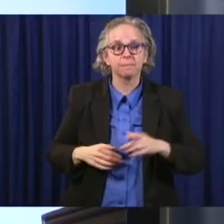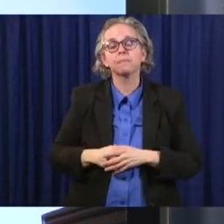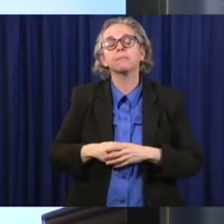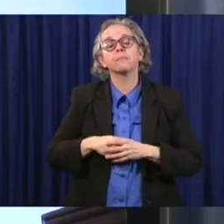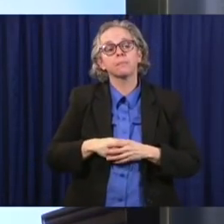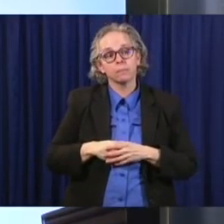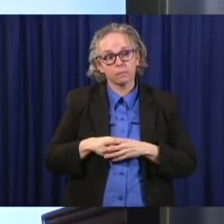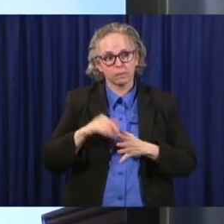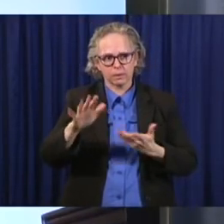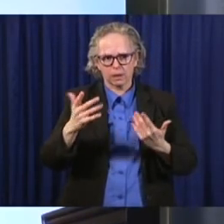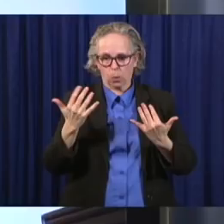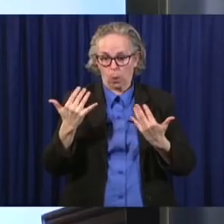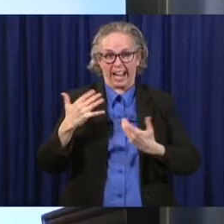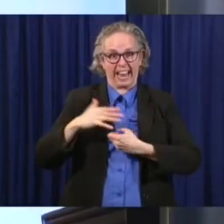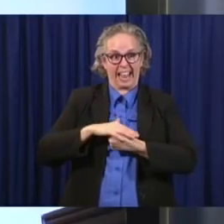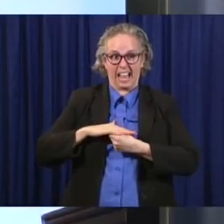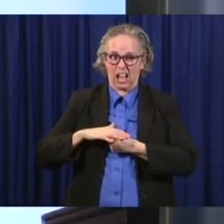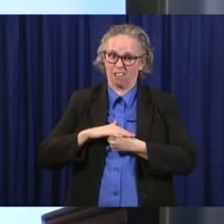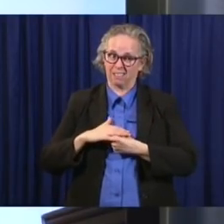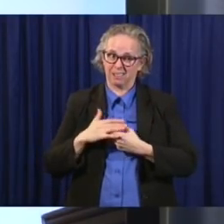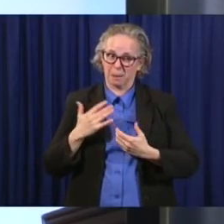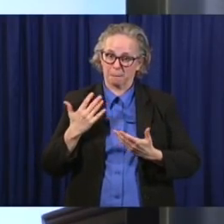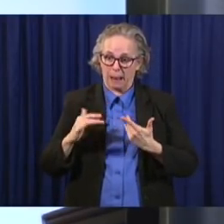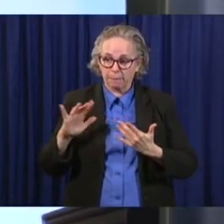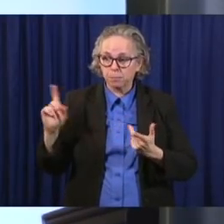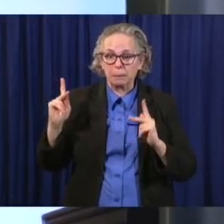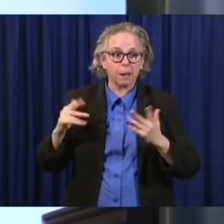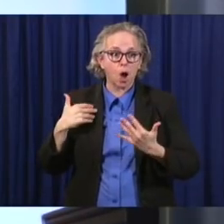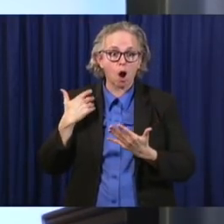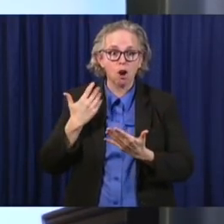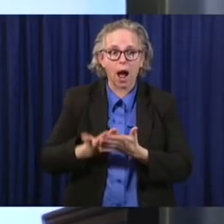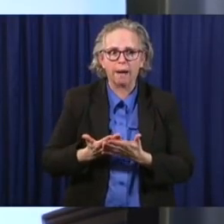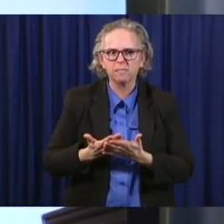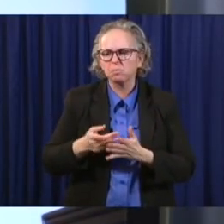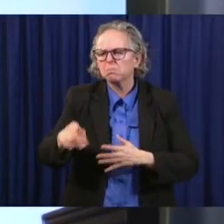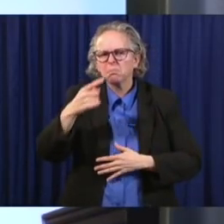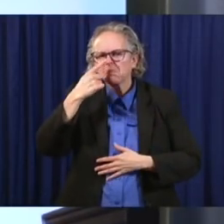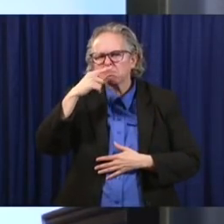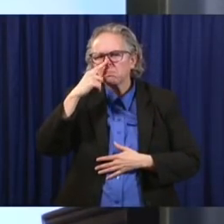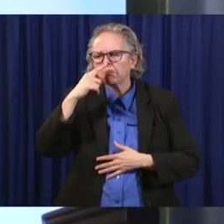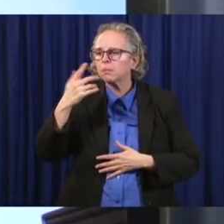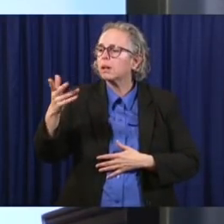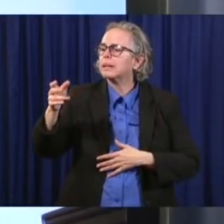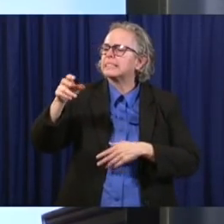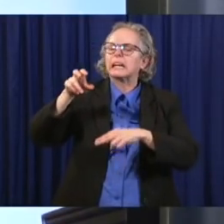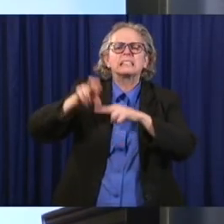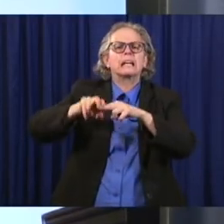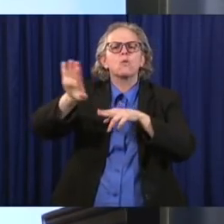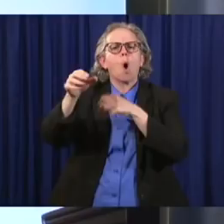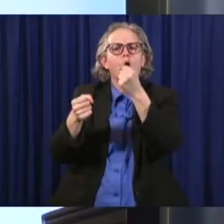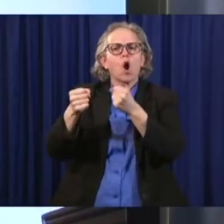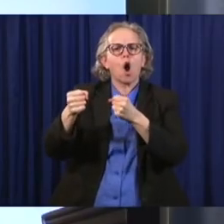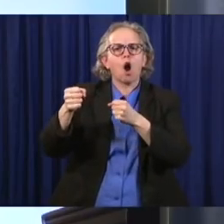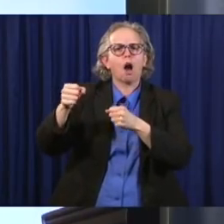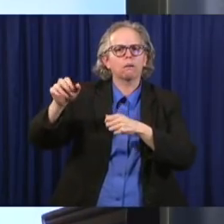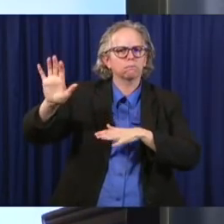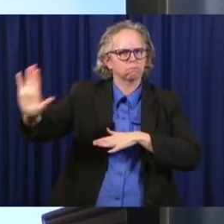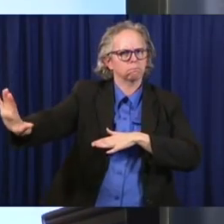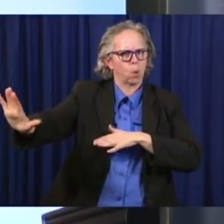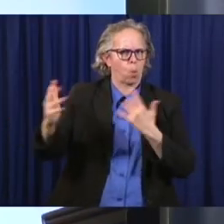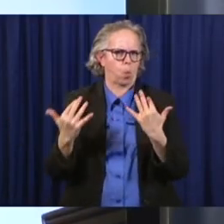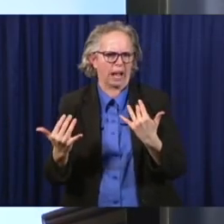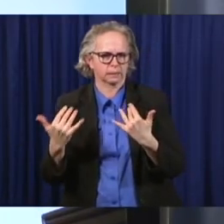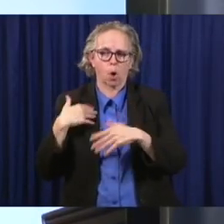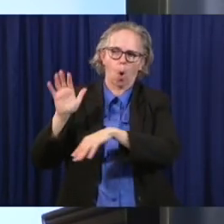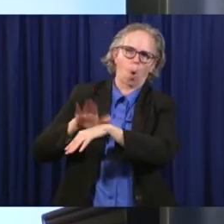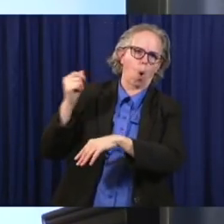might be asked to wait in your car for either seating or maybe food pickup, or there might be a designated area now for queuing.